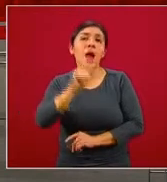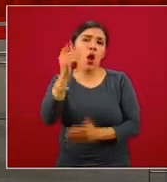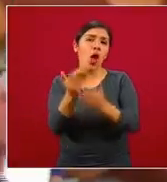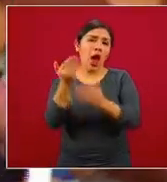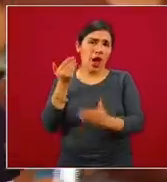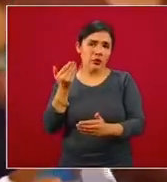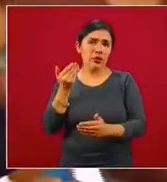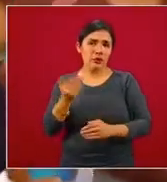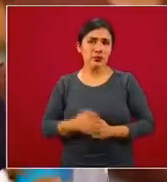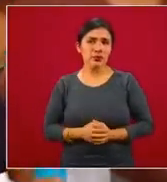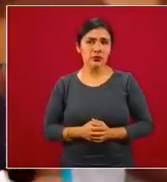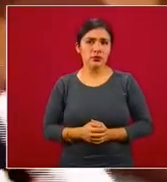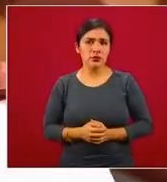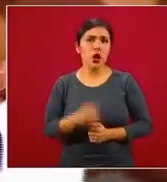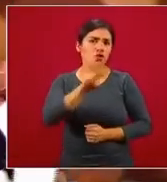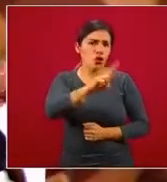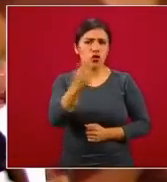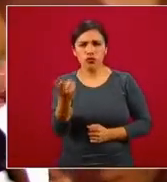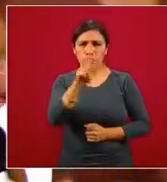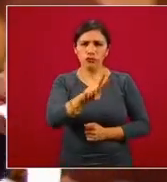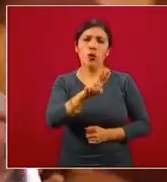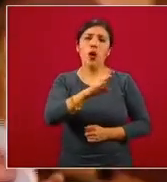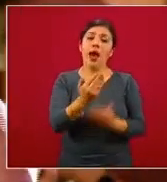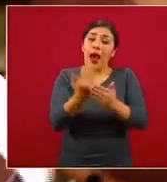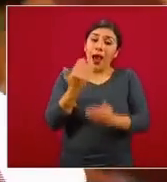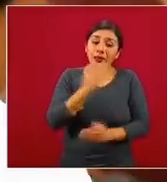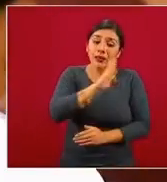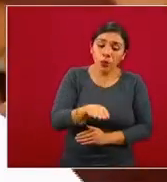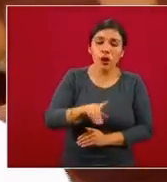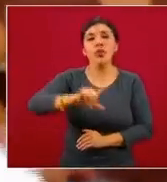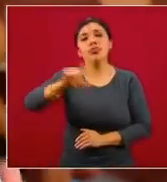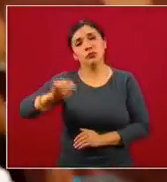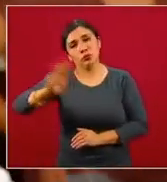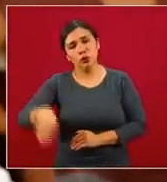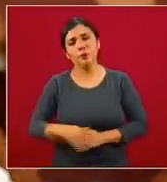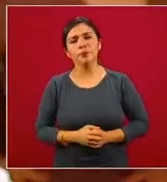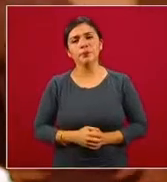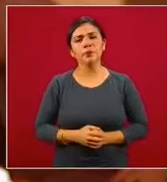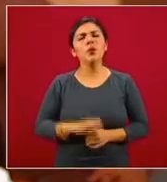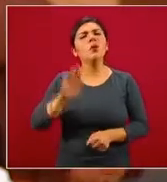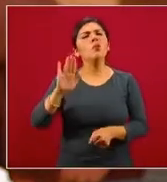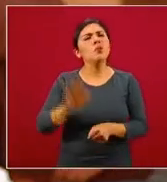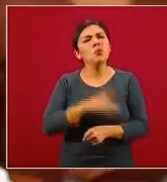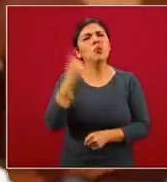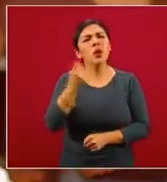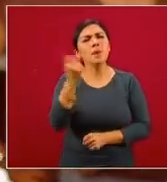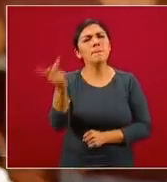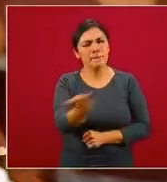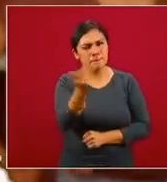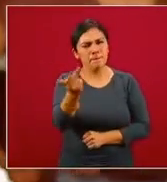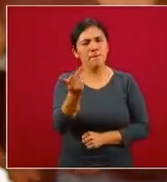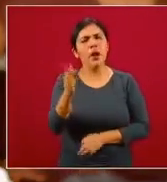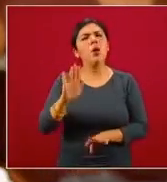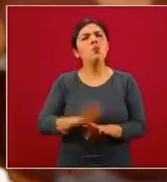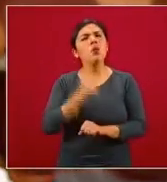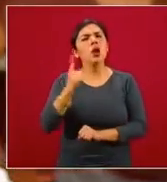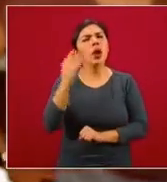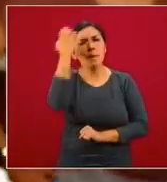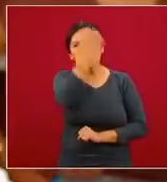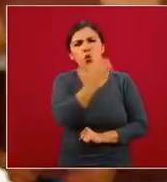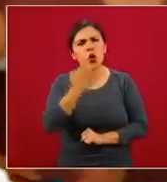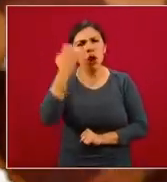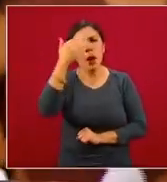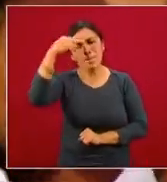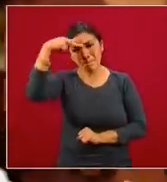Usually, we had both. We have both. Ideally, we have the